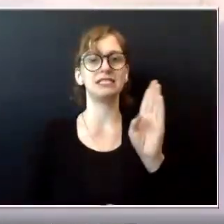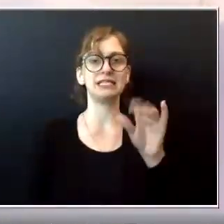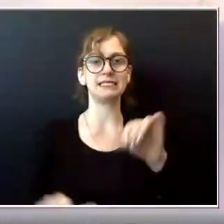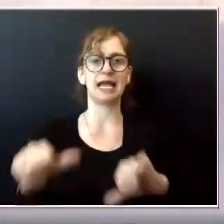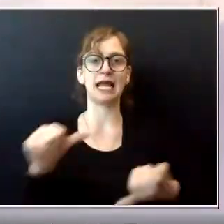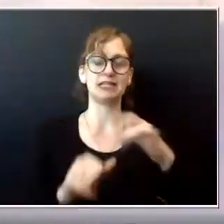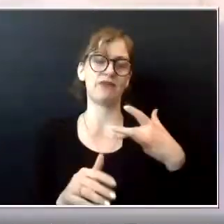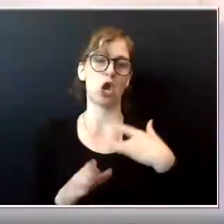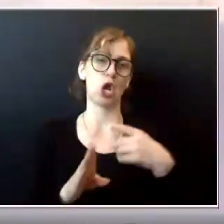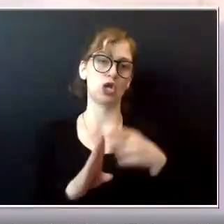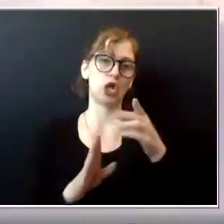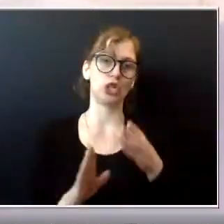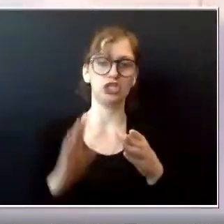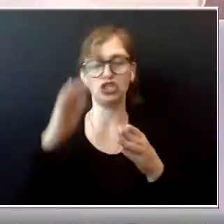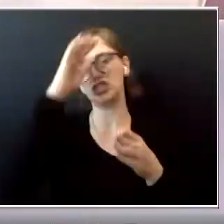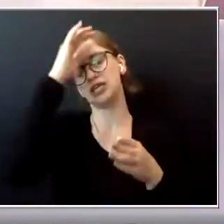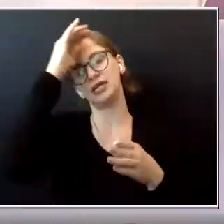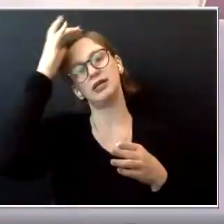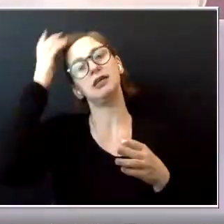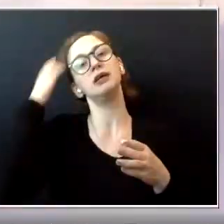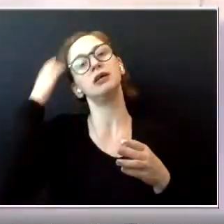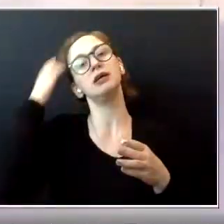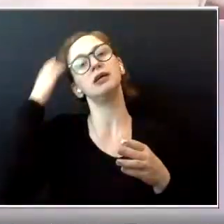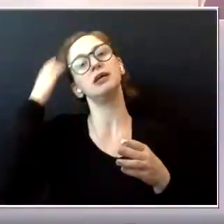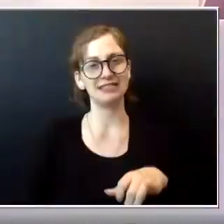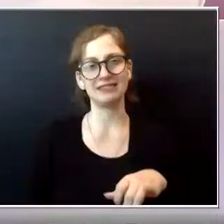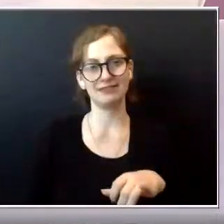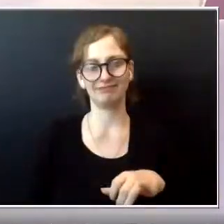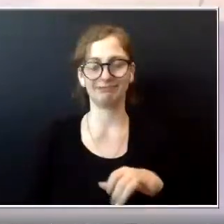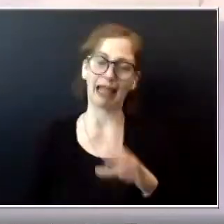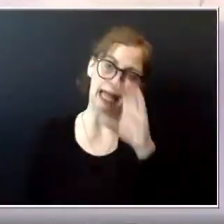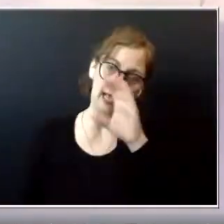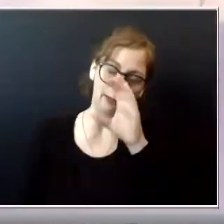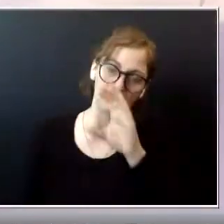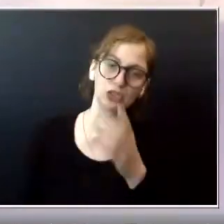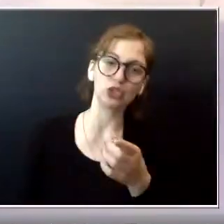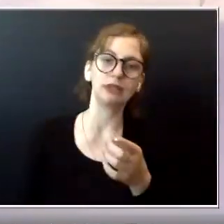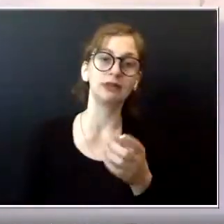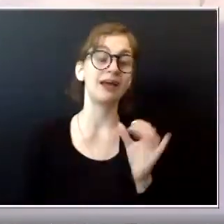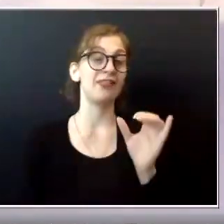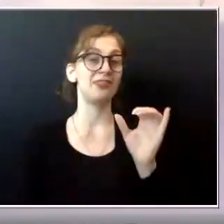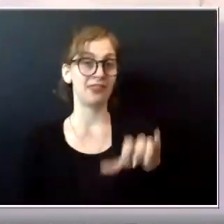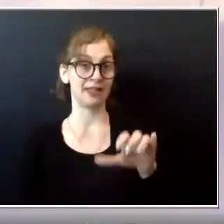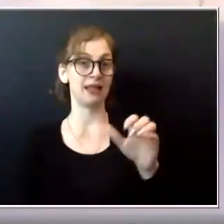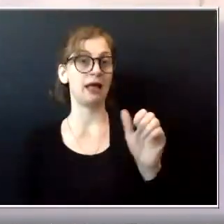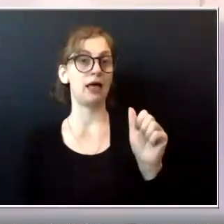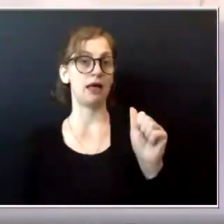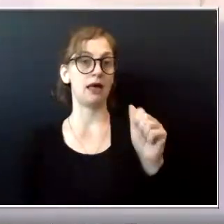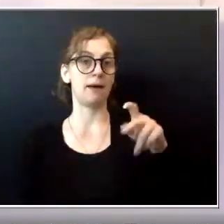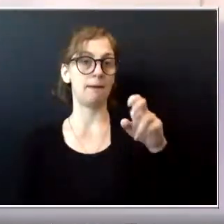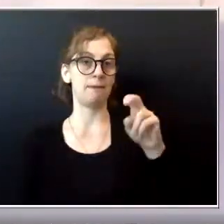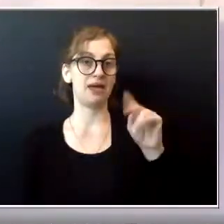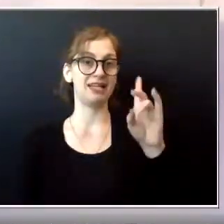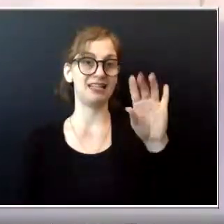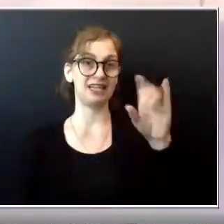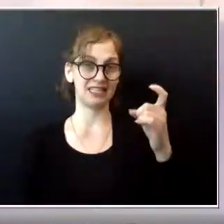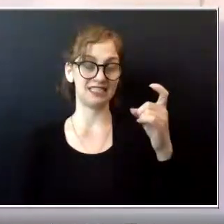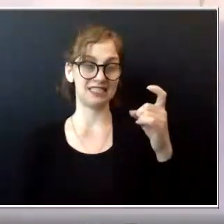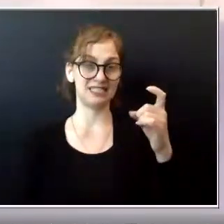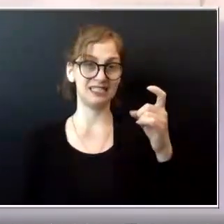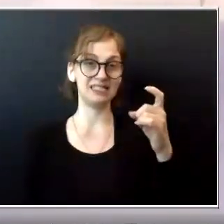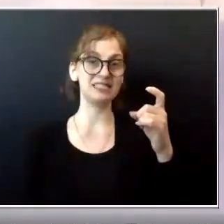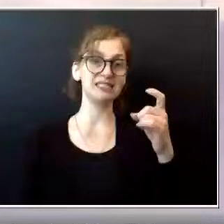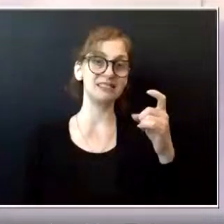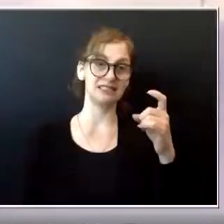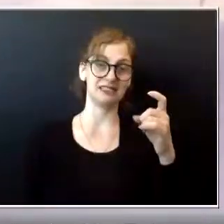here? This is an animation. So this is, just here, that's the appendage on the right side of the screen. And we are placing the sheath in